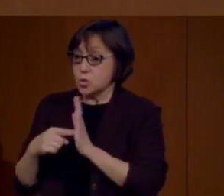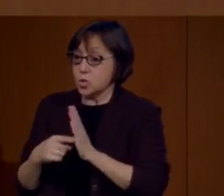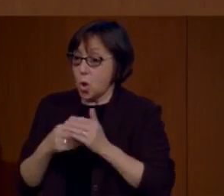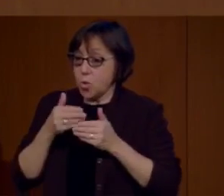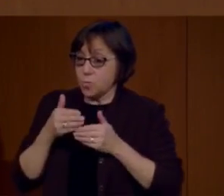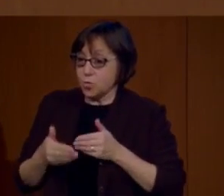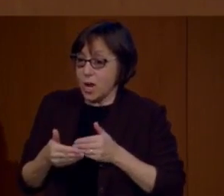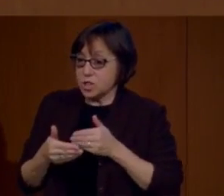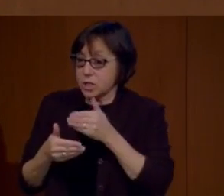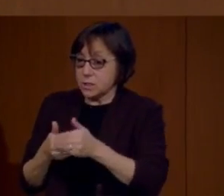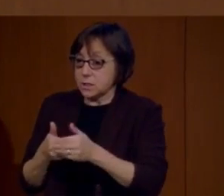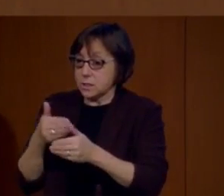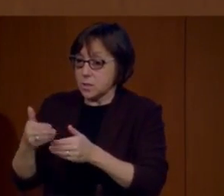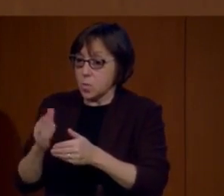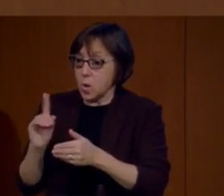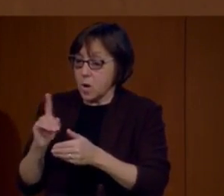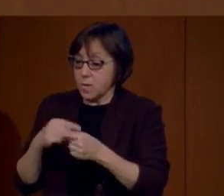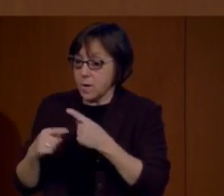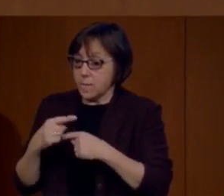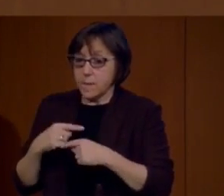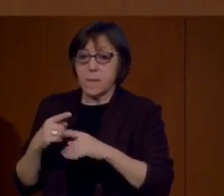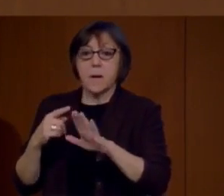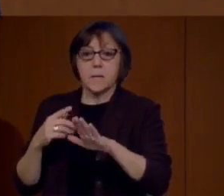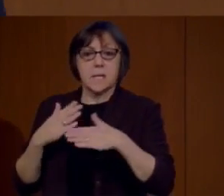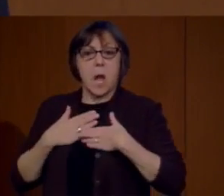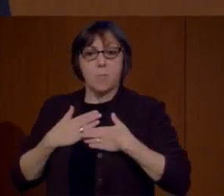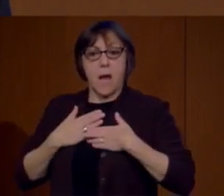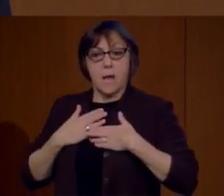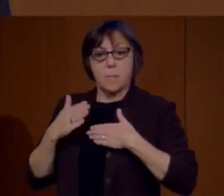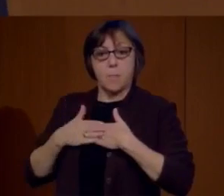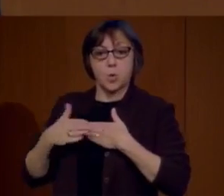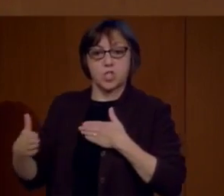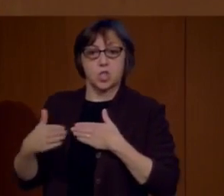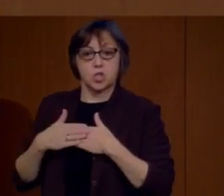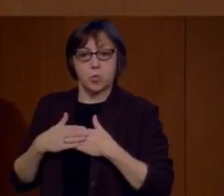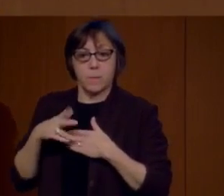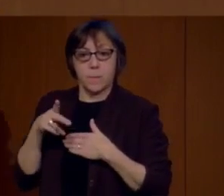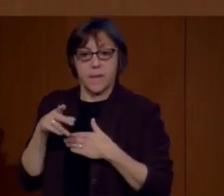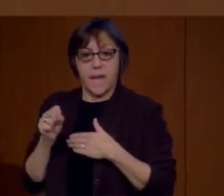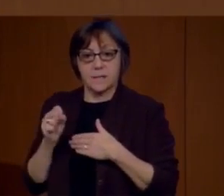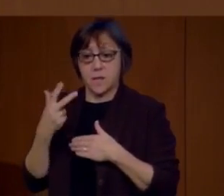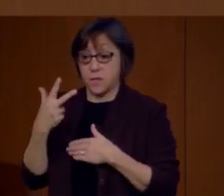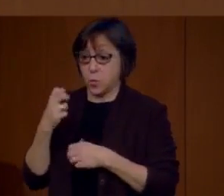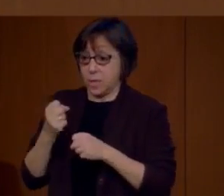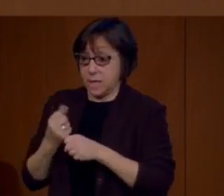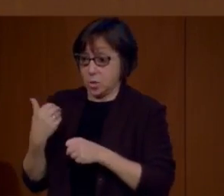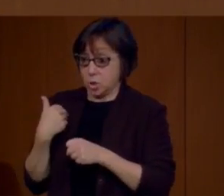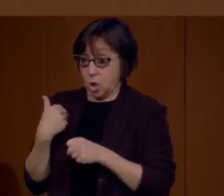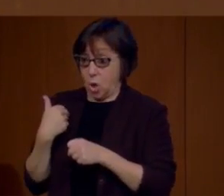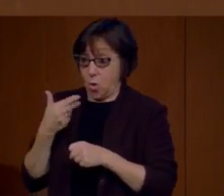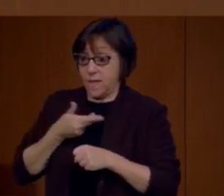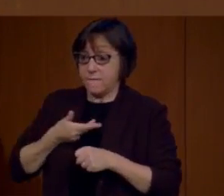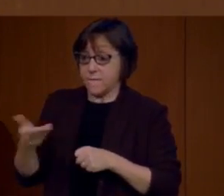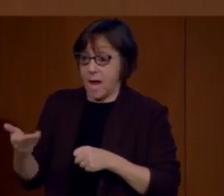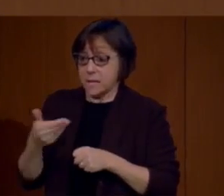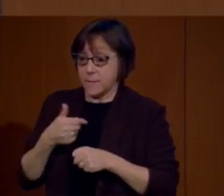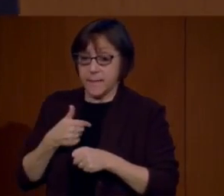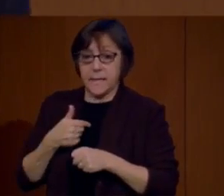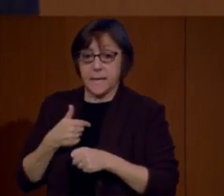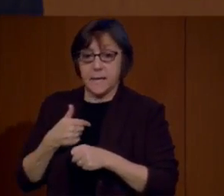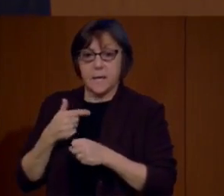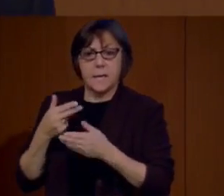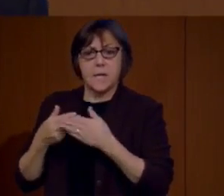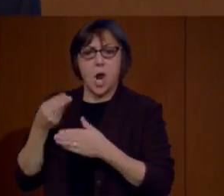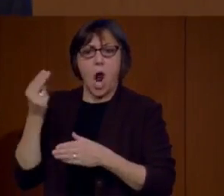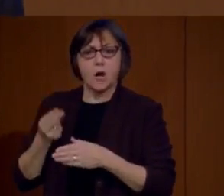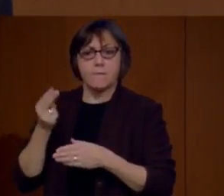we have come a long way. Now, here's my postscript. 3 years ago, I was invited to go near here over by